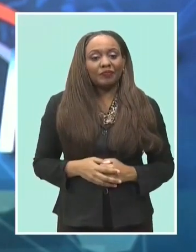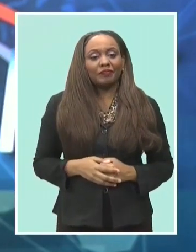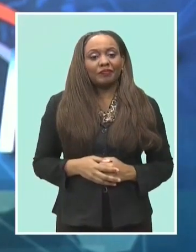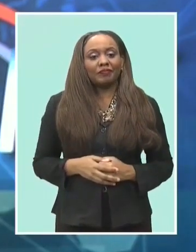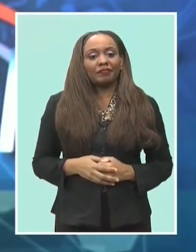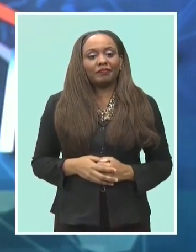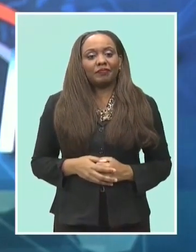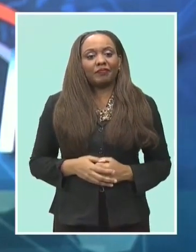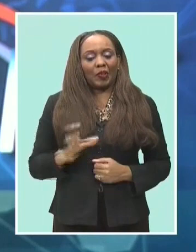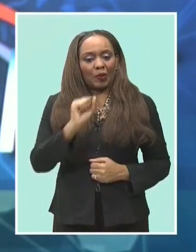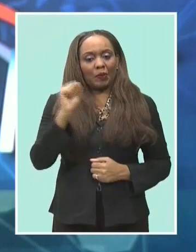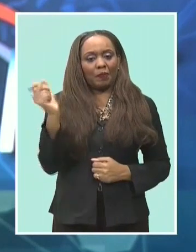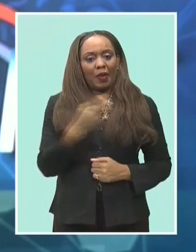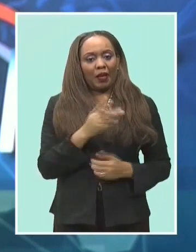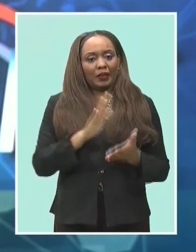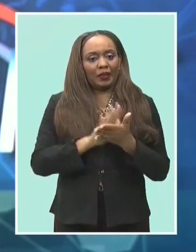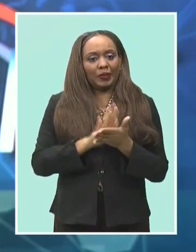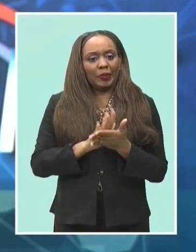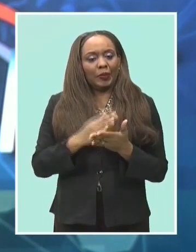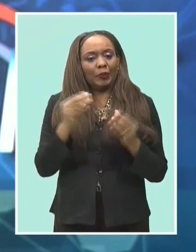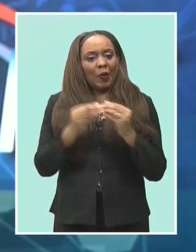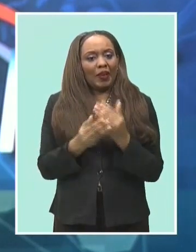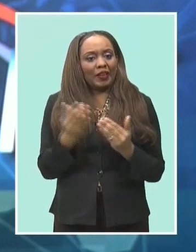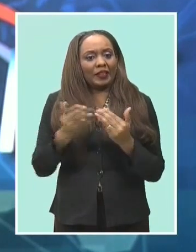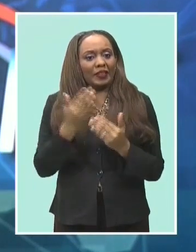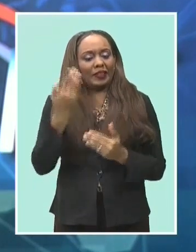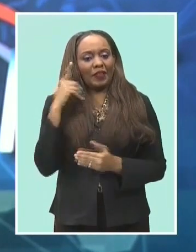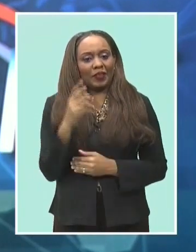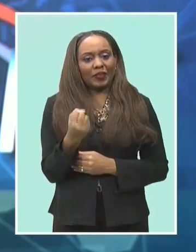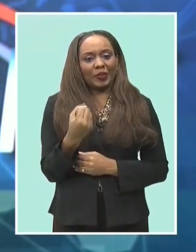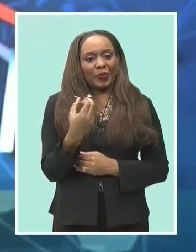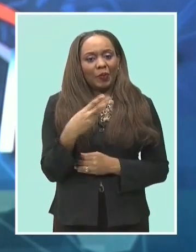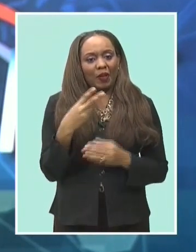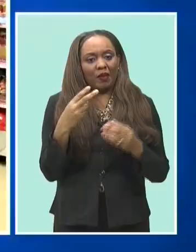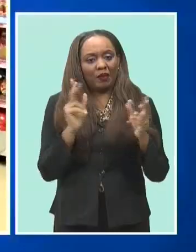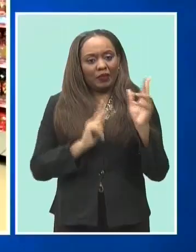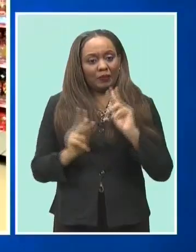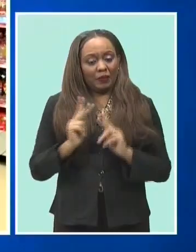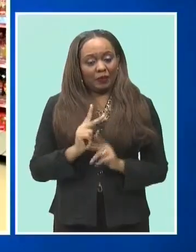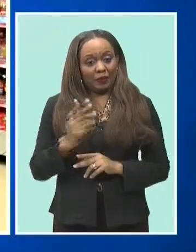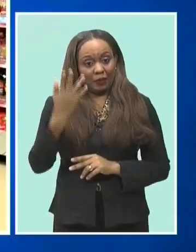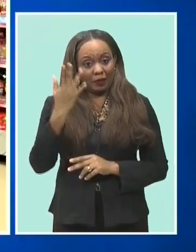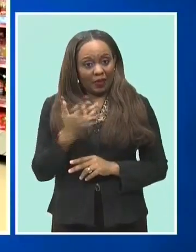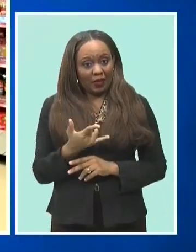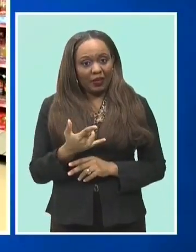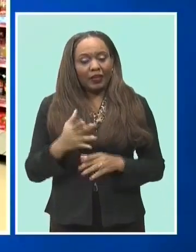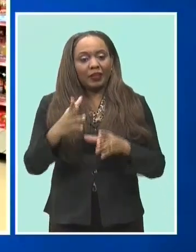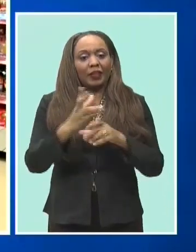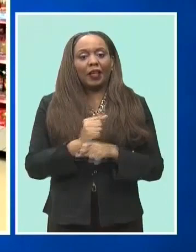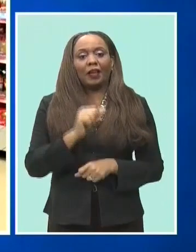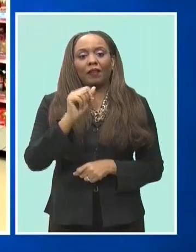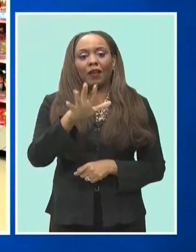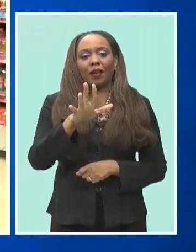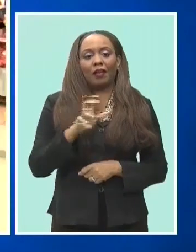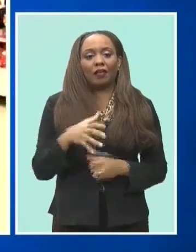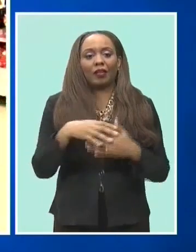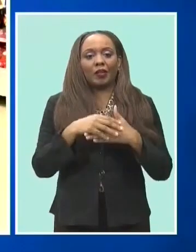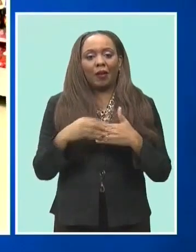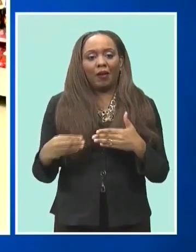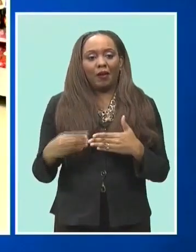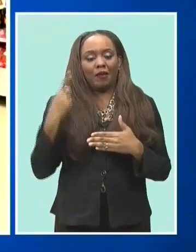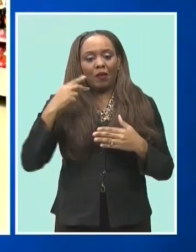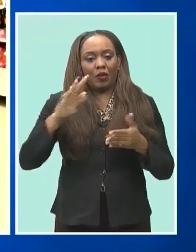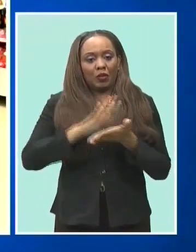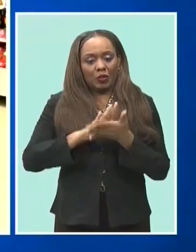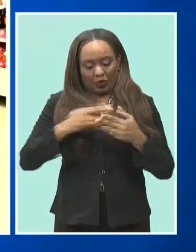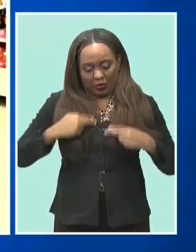got much easier for more than a dozen lucky shoppers. That's because they each received a $500 voucher for school